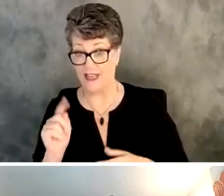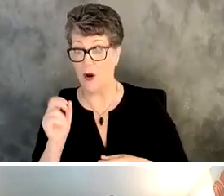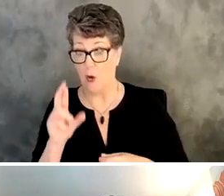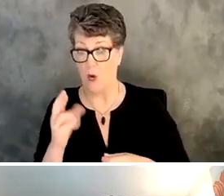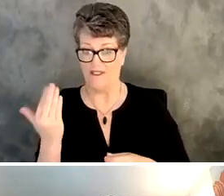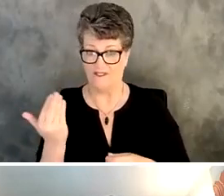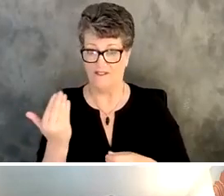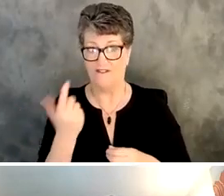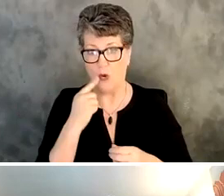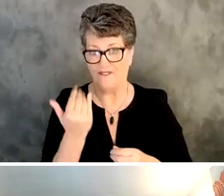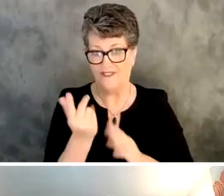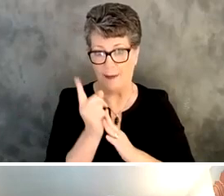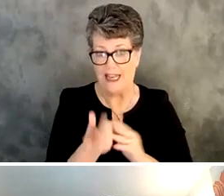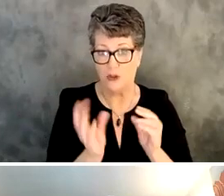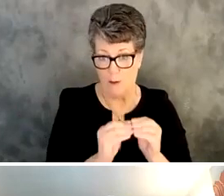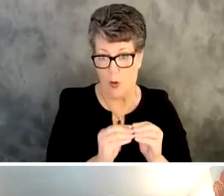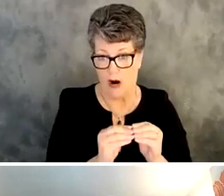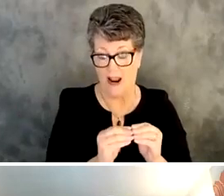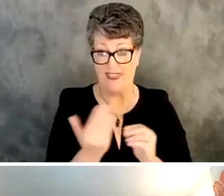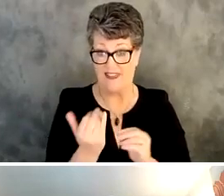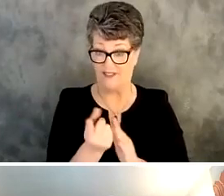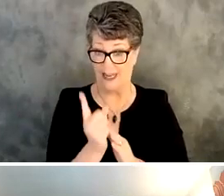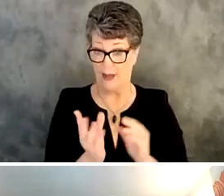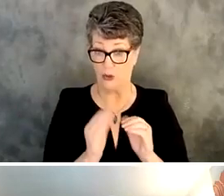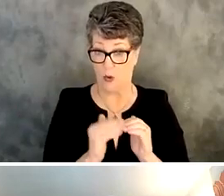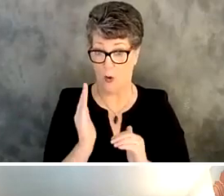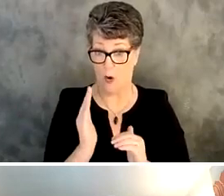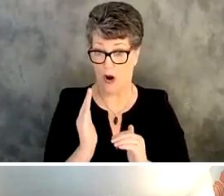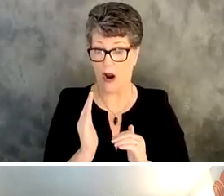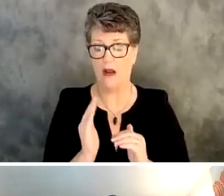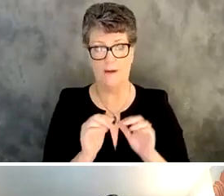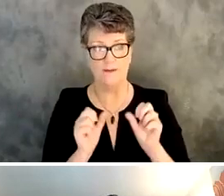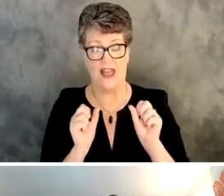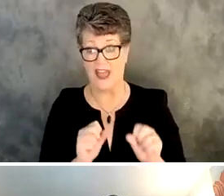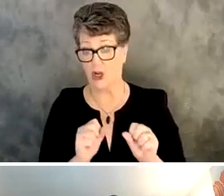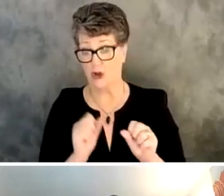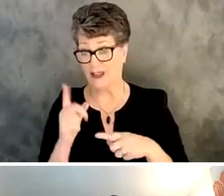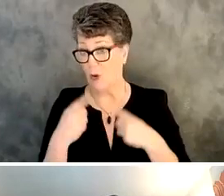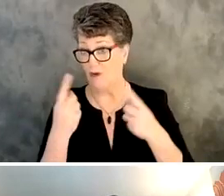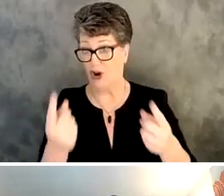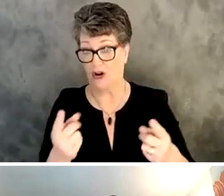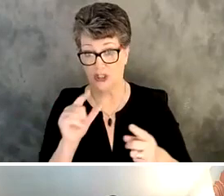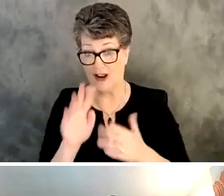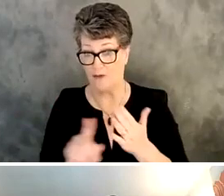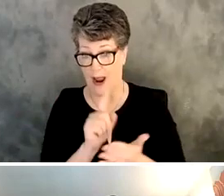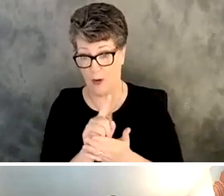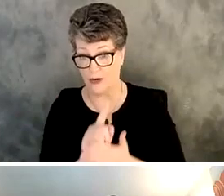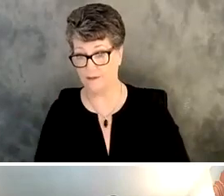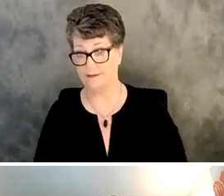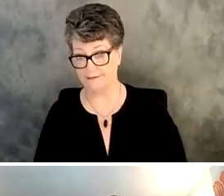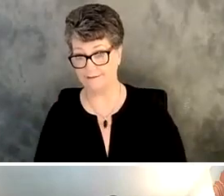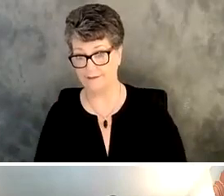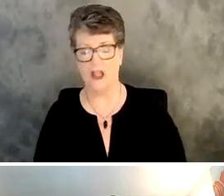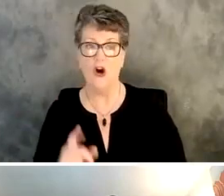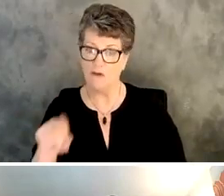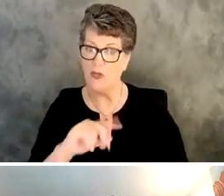15 minutes or more. And that 15 minutes or more can be over the course of the 24-hour period. And so for